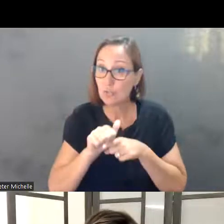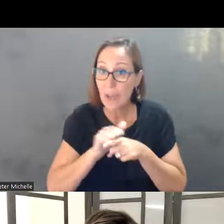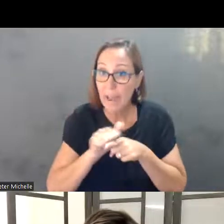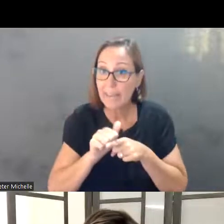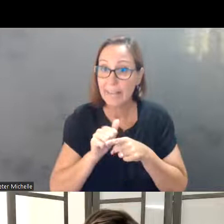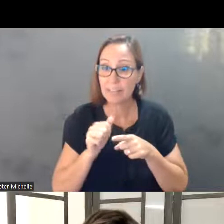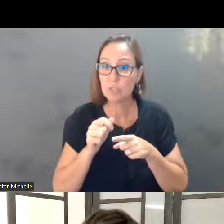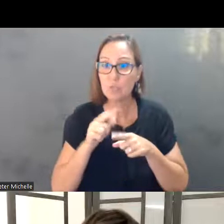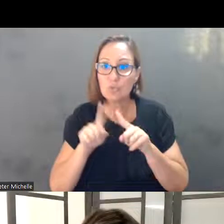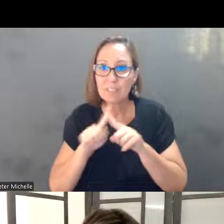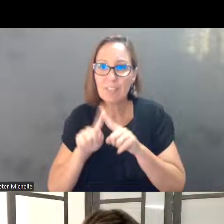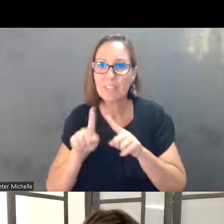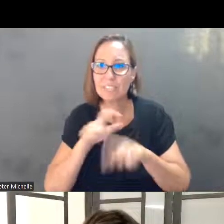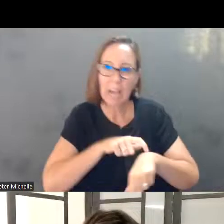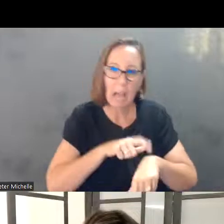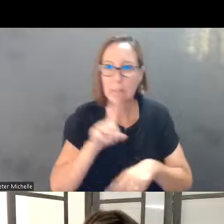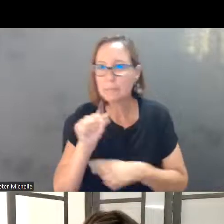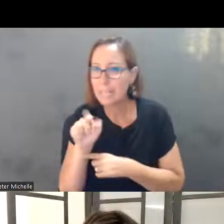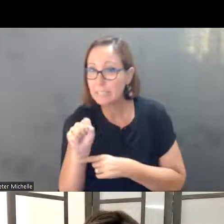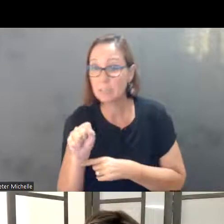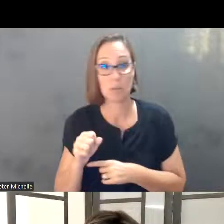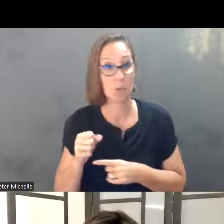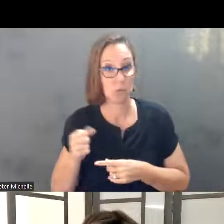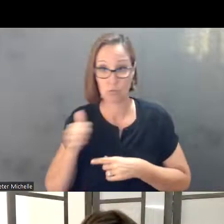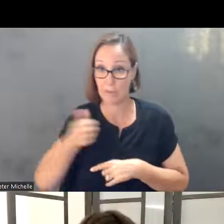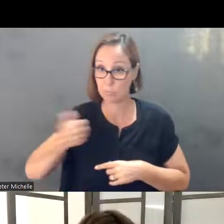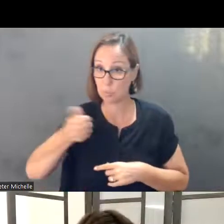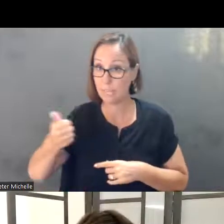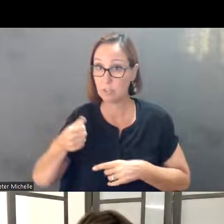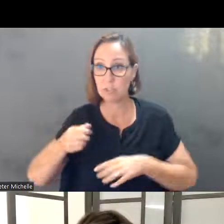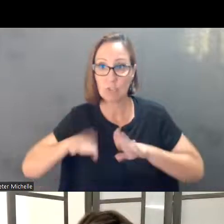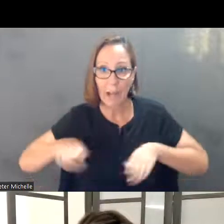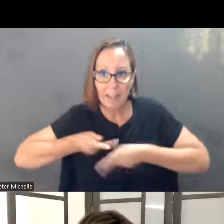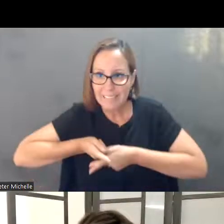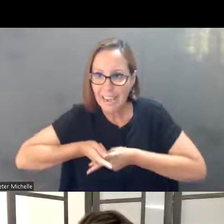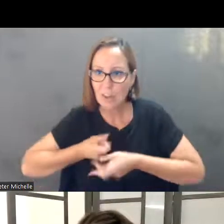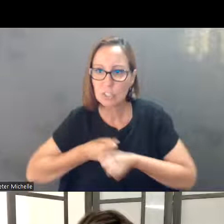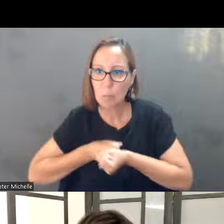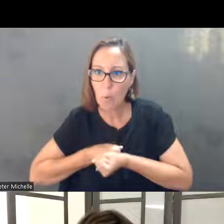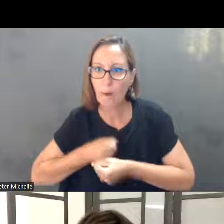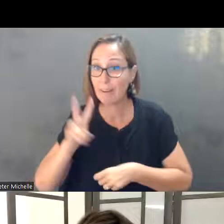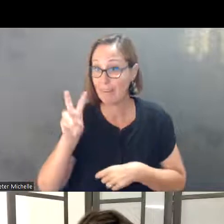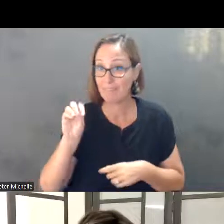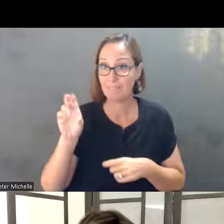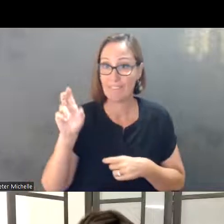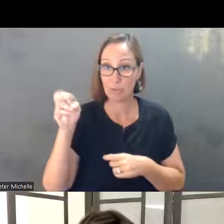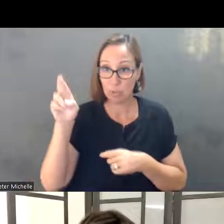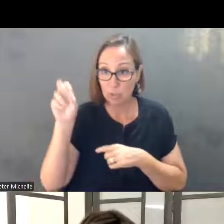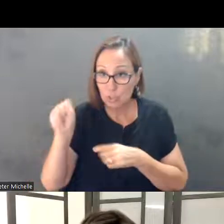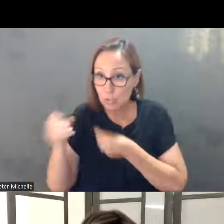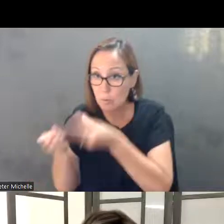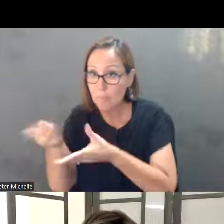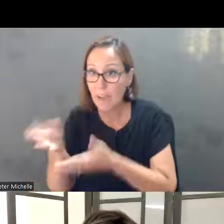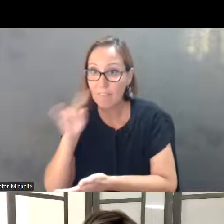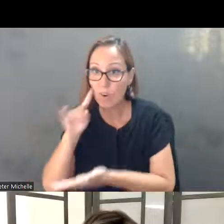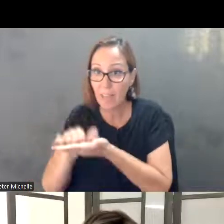dates, transportation or childcare support and or vouchers to support those things, coaches,